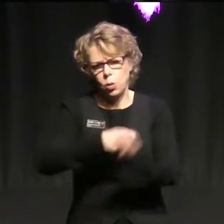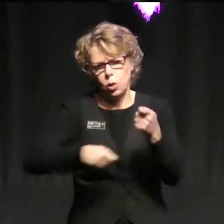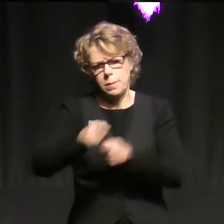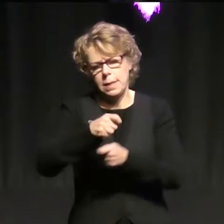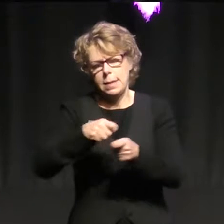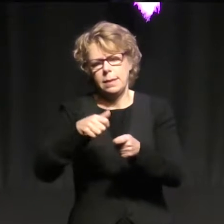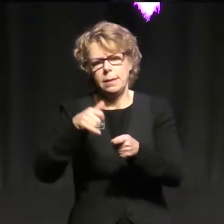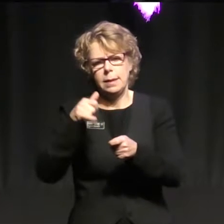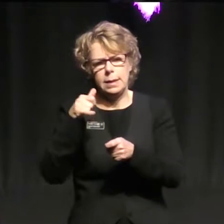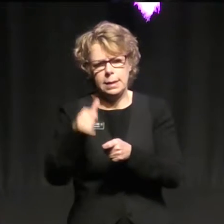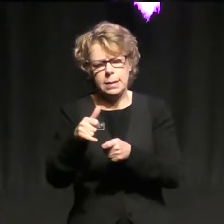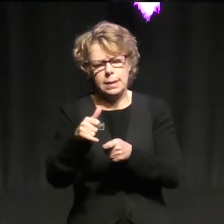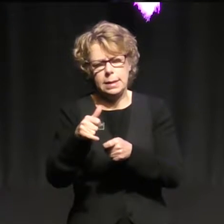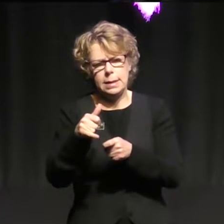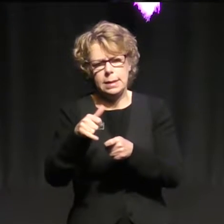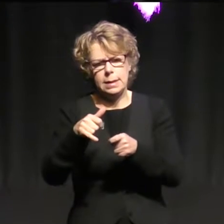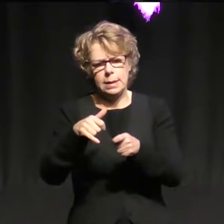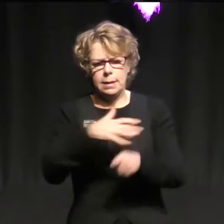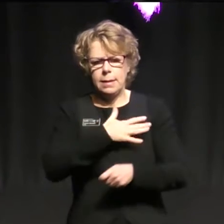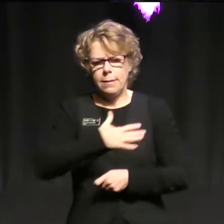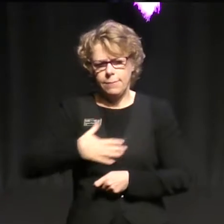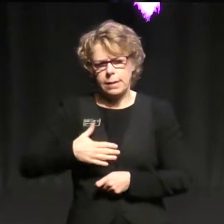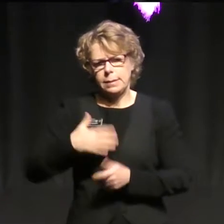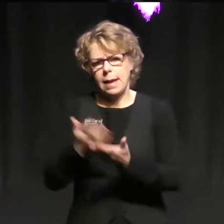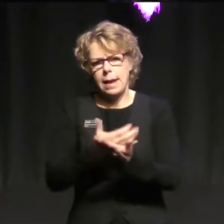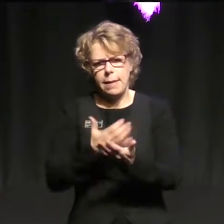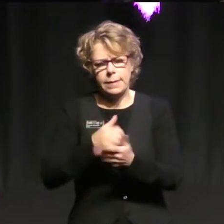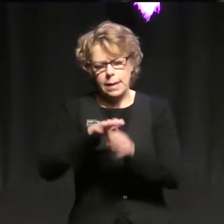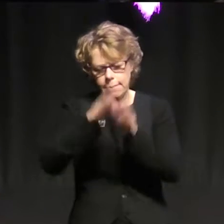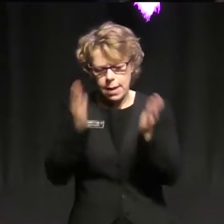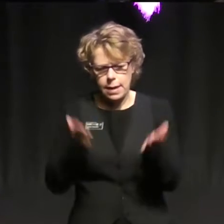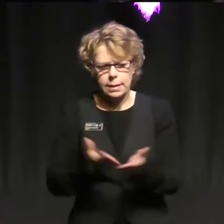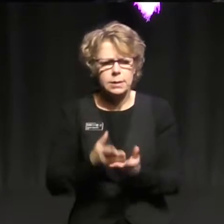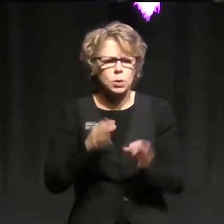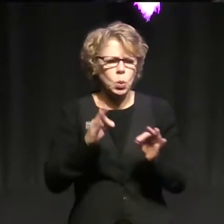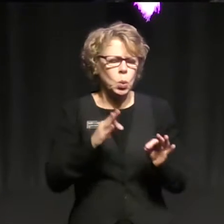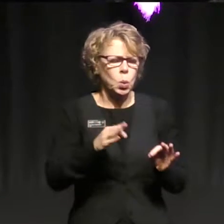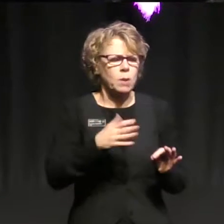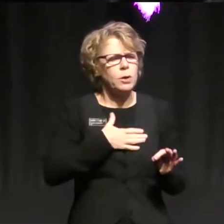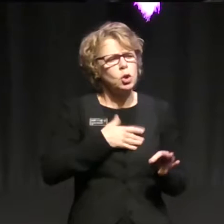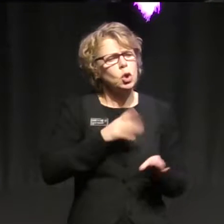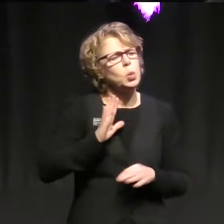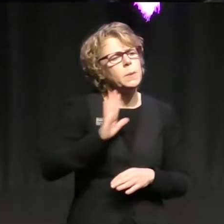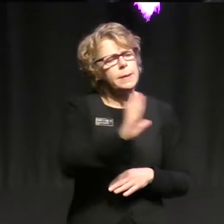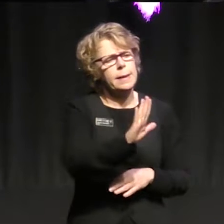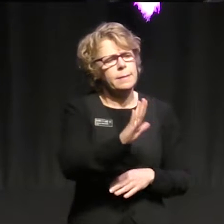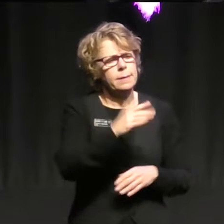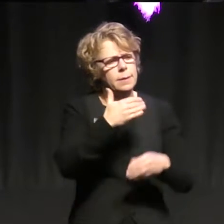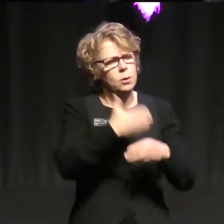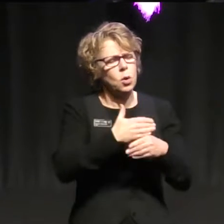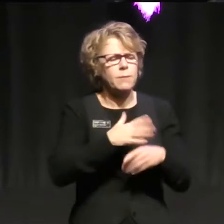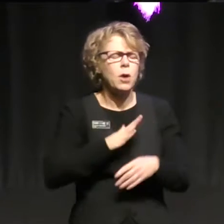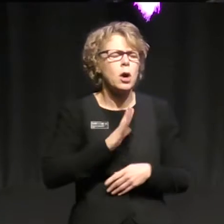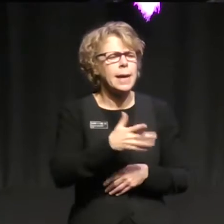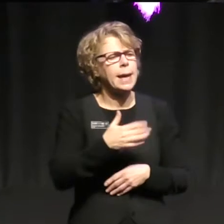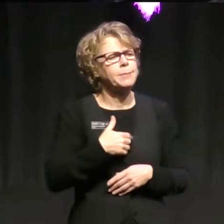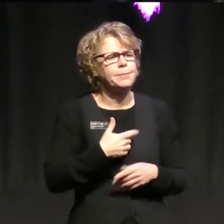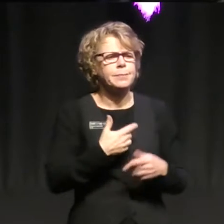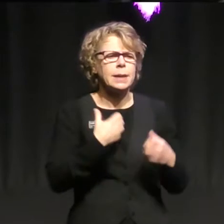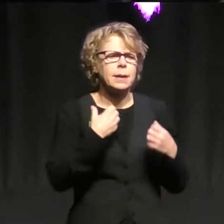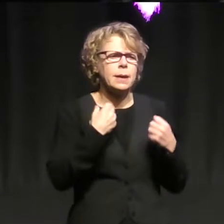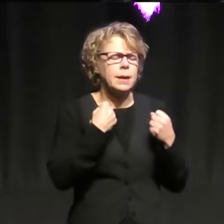economy in the poor countries in the world. So how do you see yourself as, what are the keys to